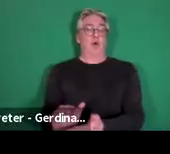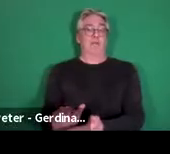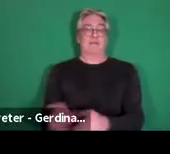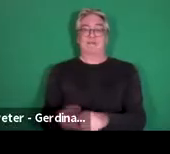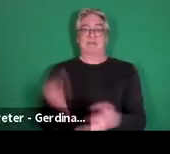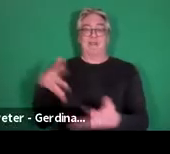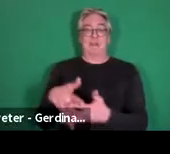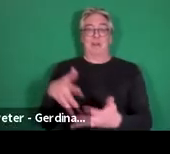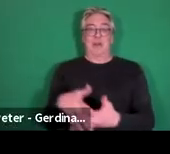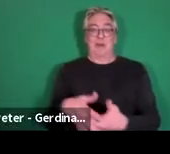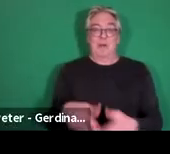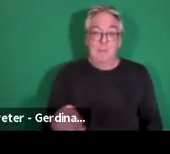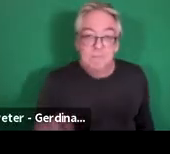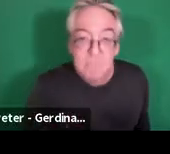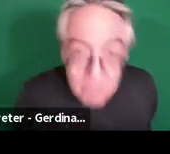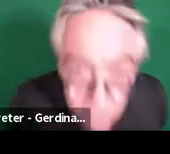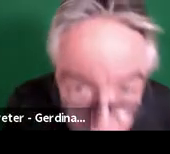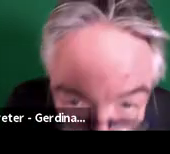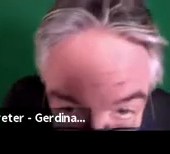the hardness of the tremor.